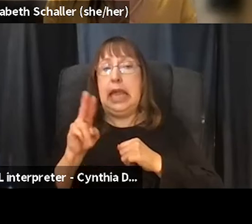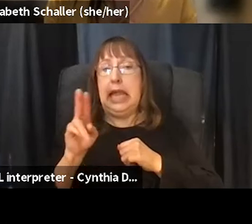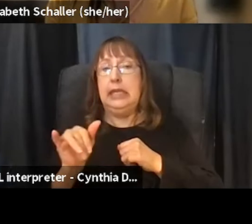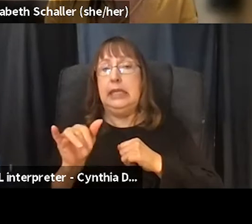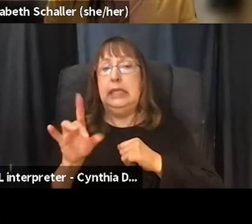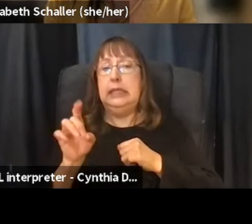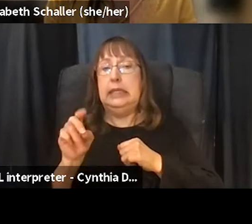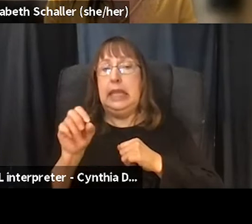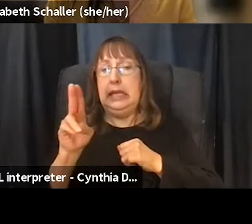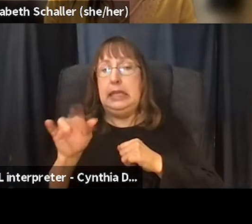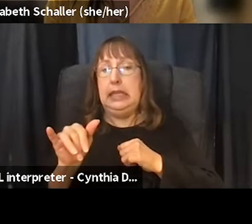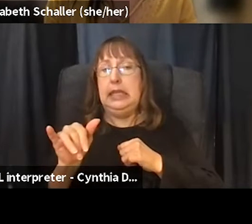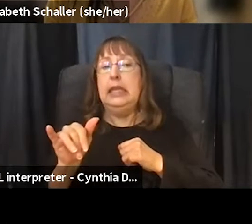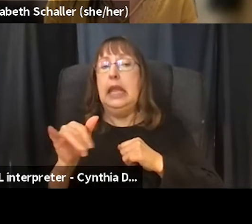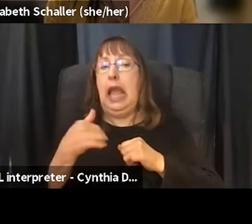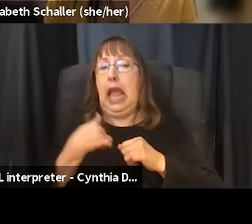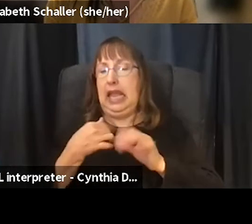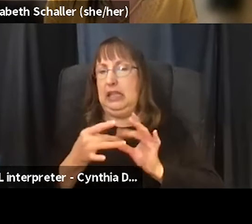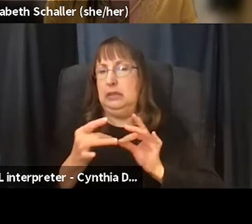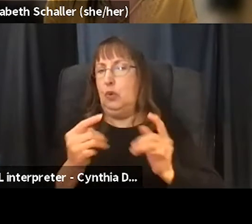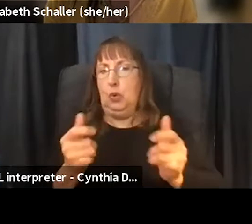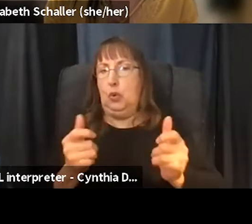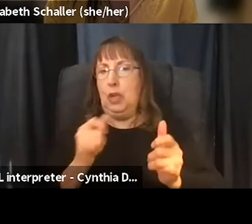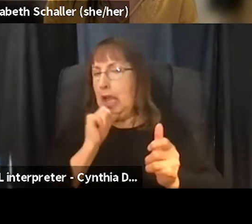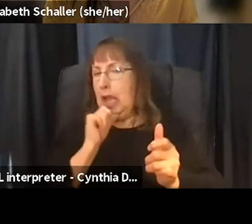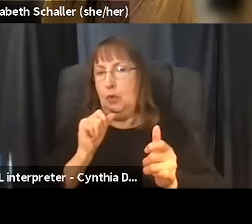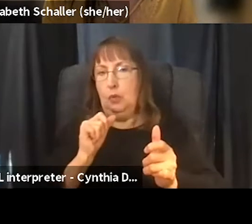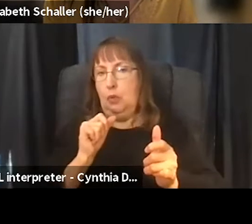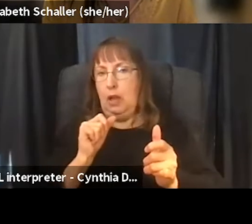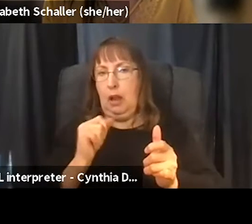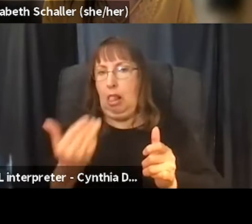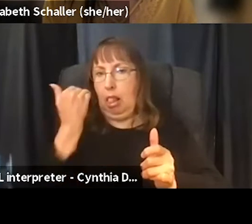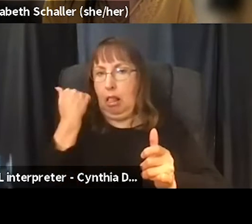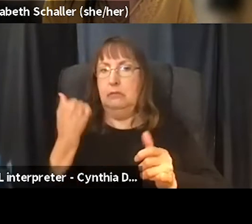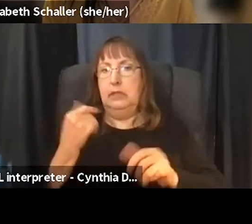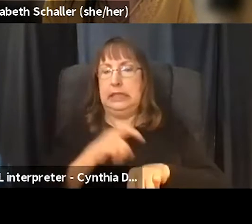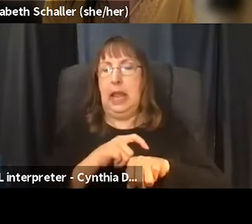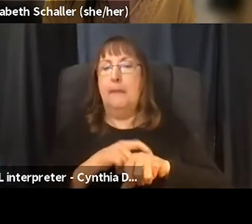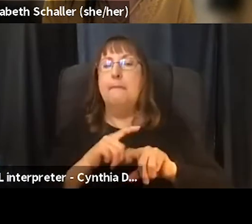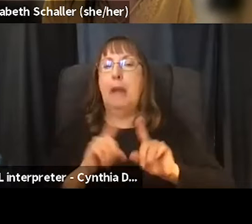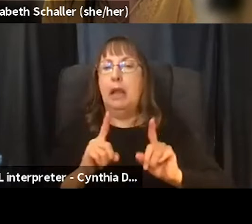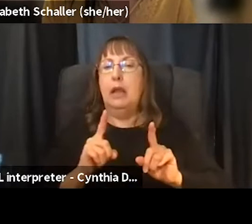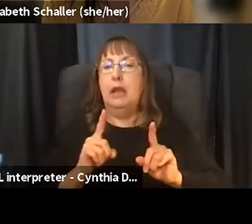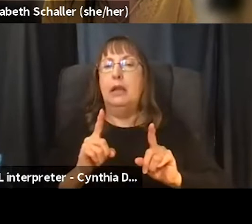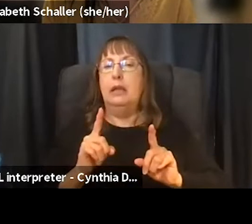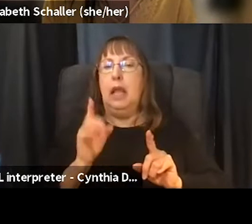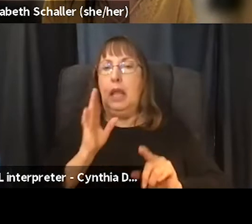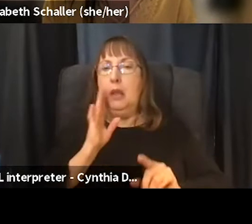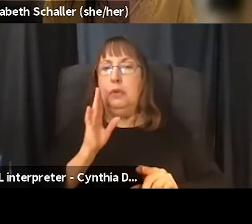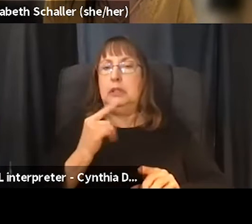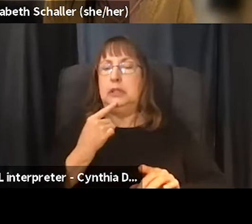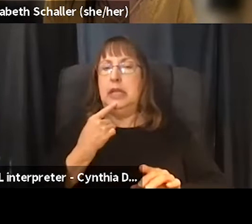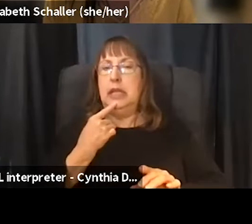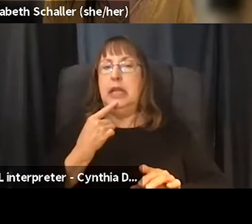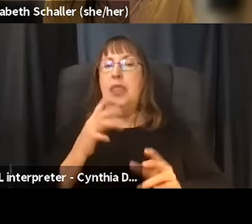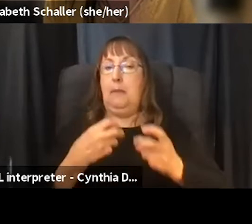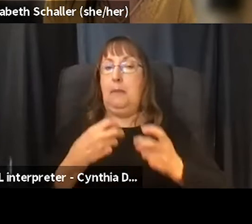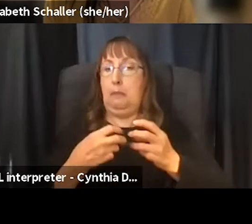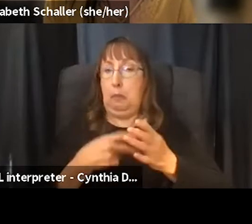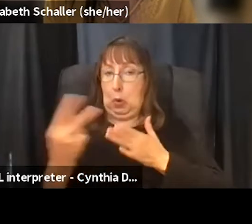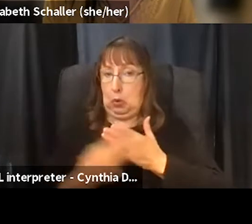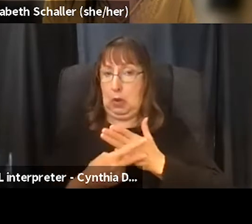Say I can speak just real quick. I don't want to hog all the time here, but I will say that the program that I mentioned with